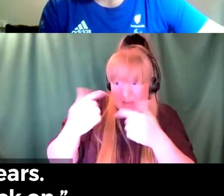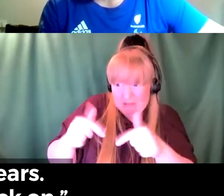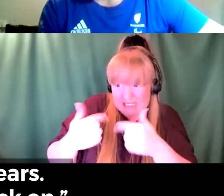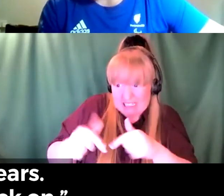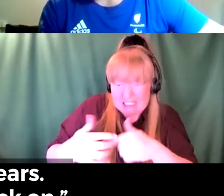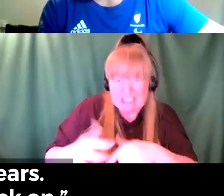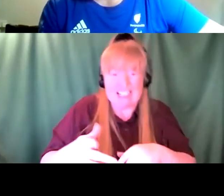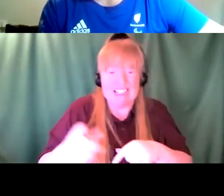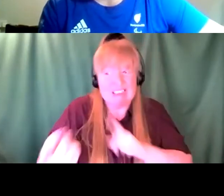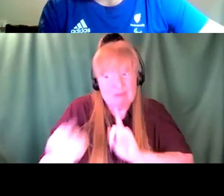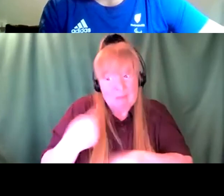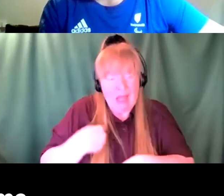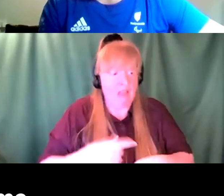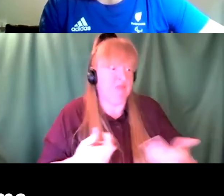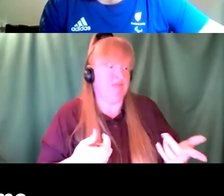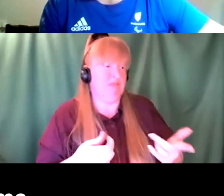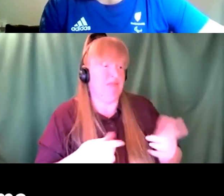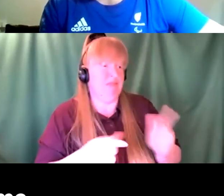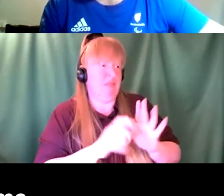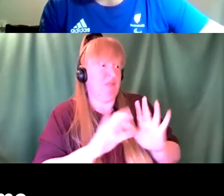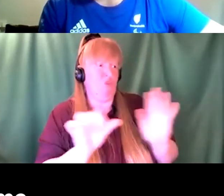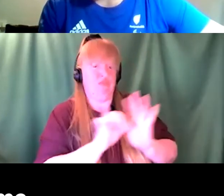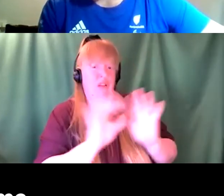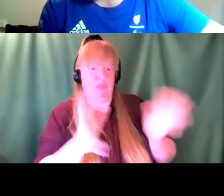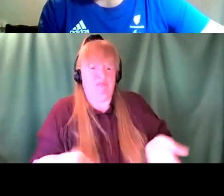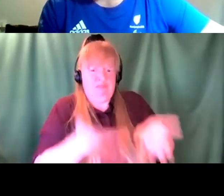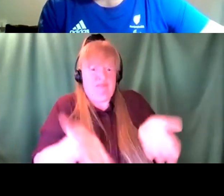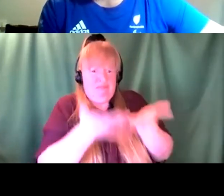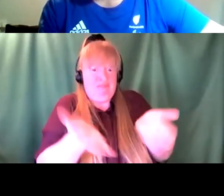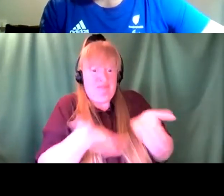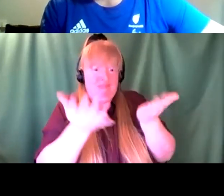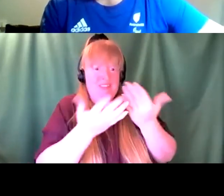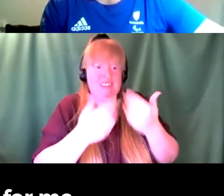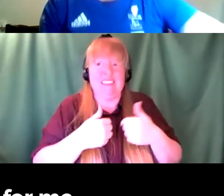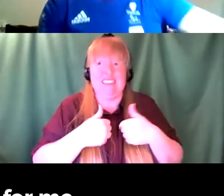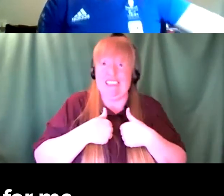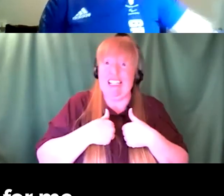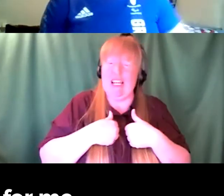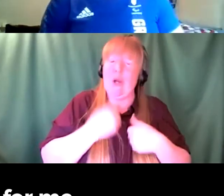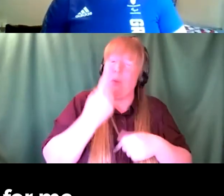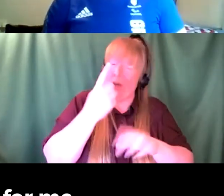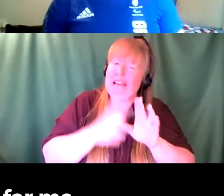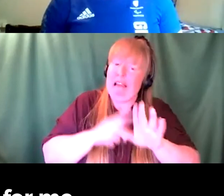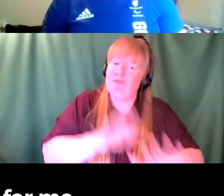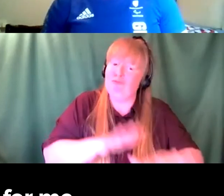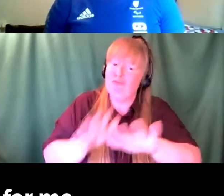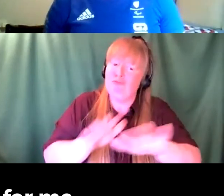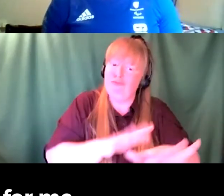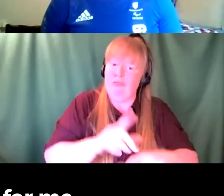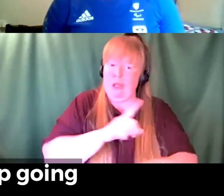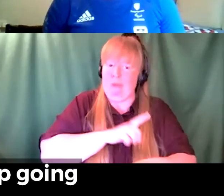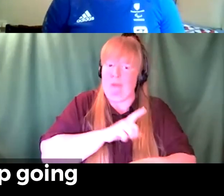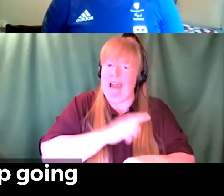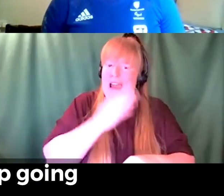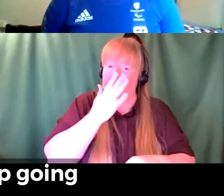on. So, you know, we'll take it a year at a time. You know, I am 41, so there are youngsters coming for